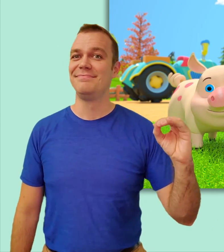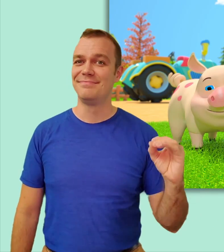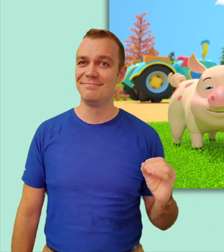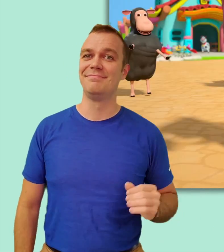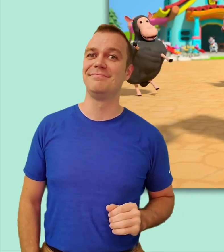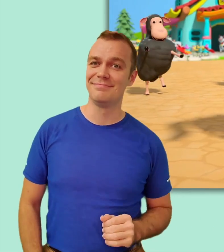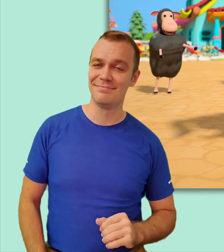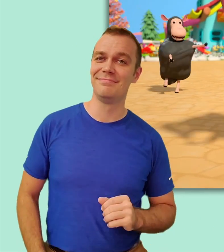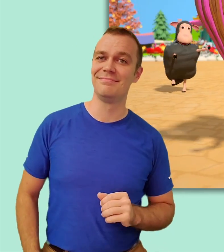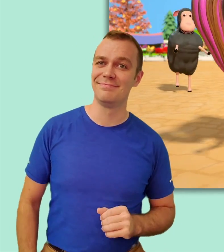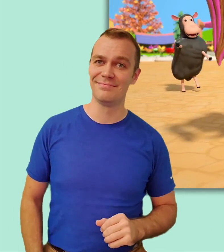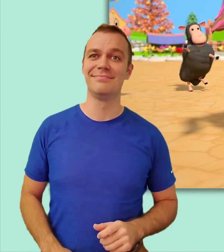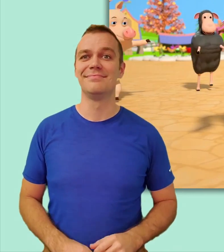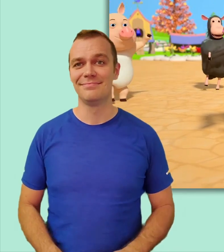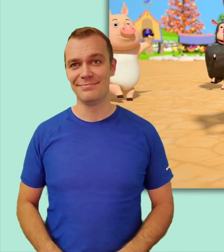E-I-E-I-O.